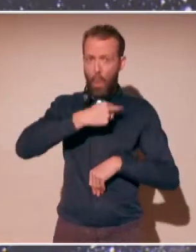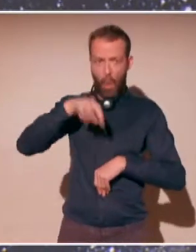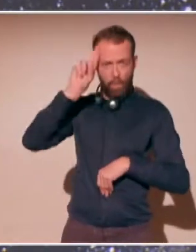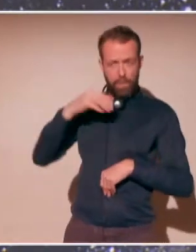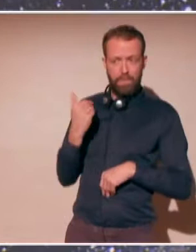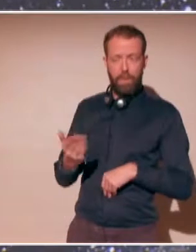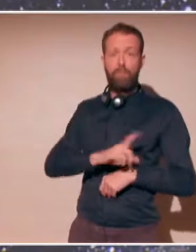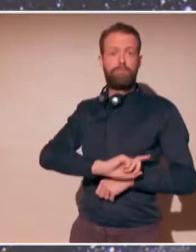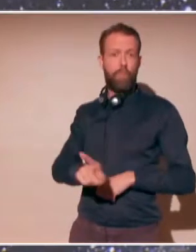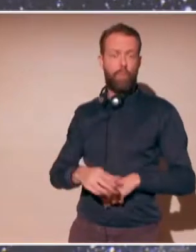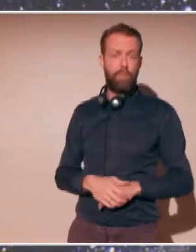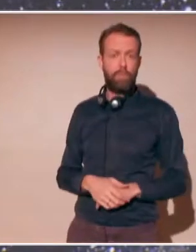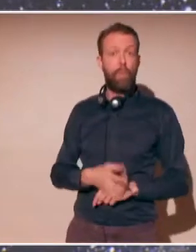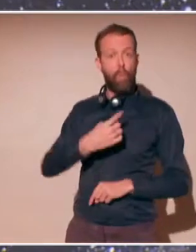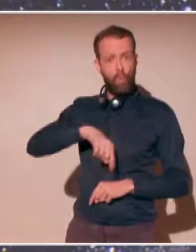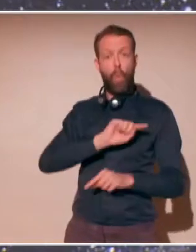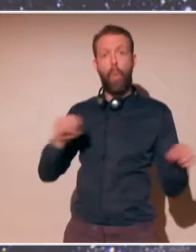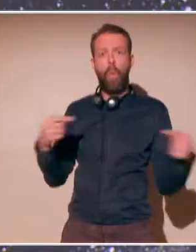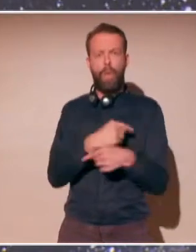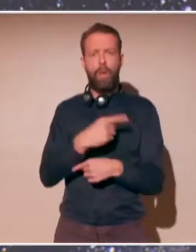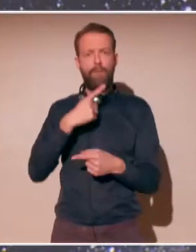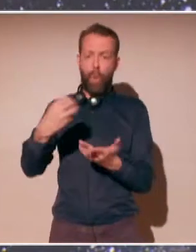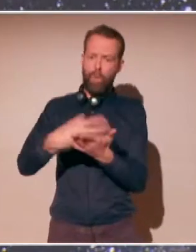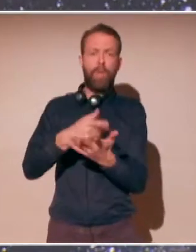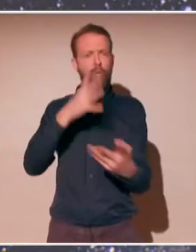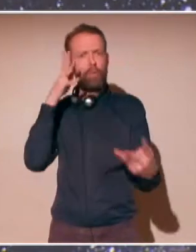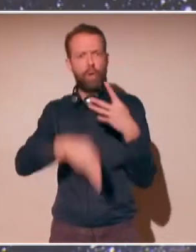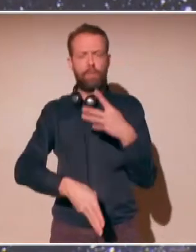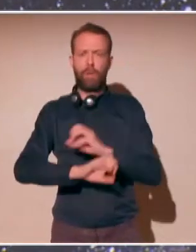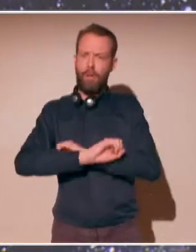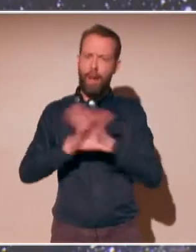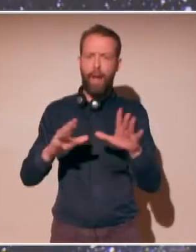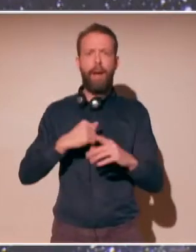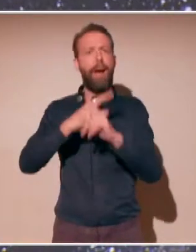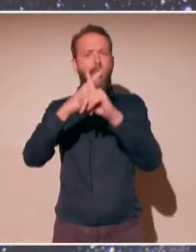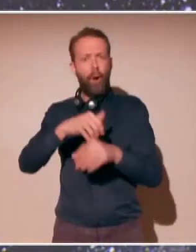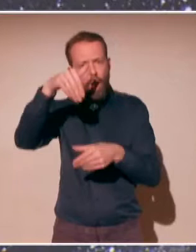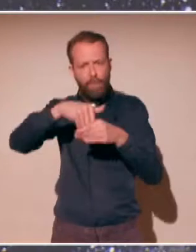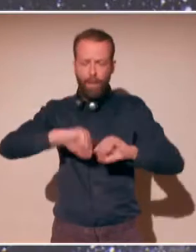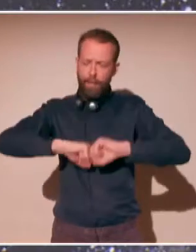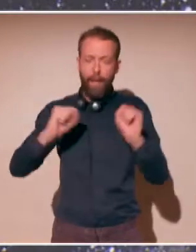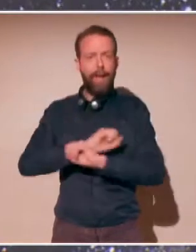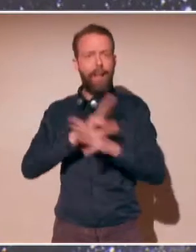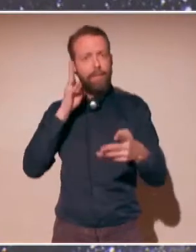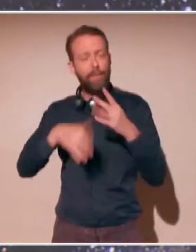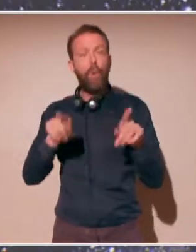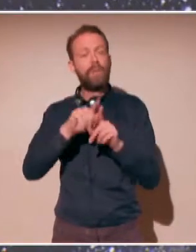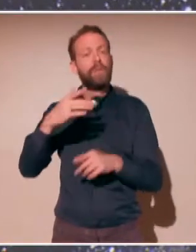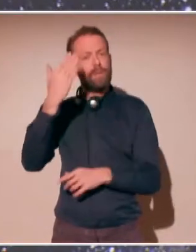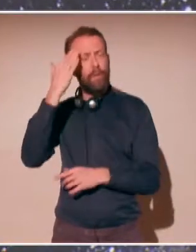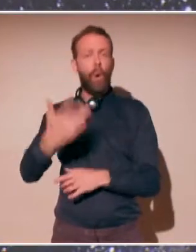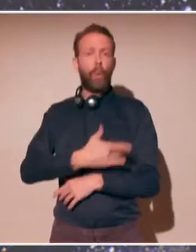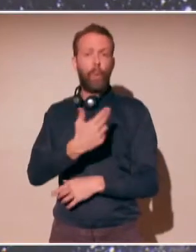impose choices on citizens. That's not what we want, Europeans. We want transparency of the data, transparency of the algorithms,